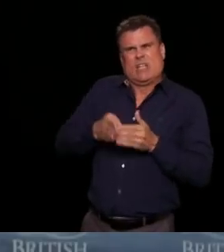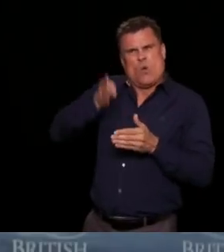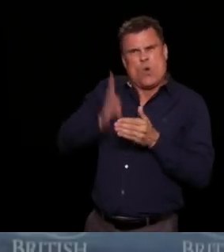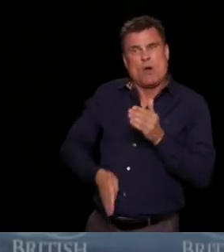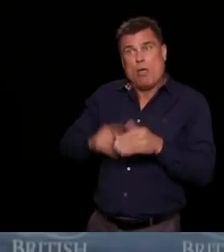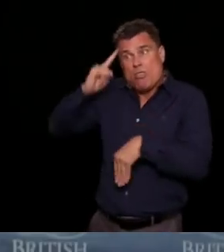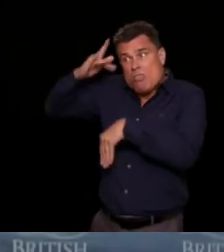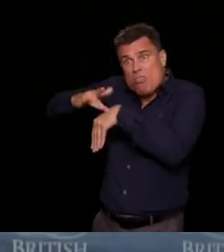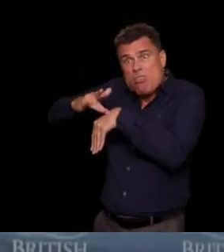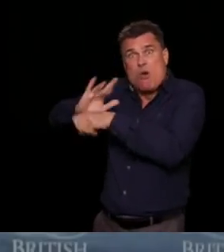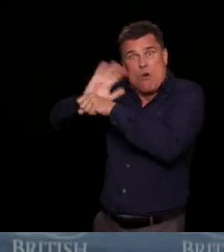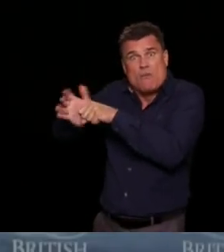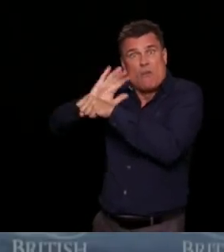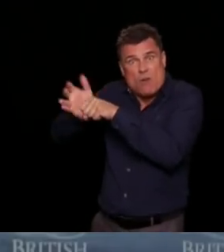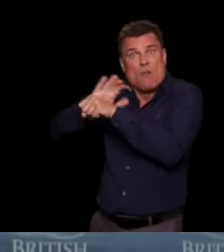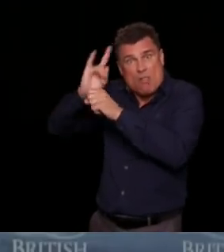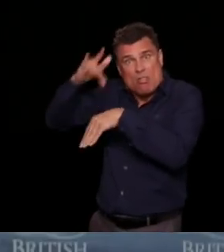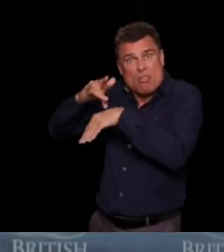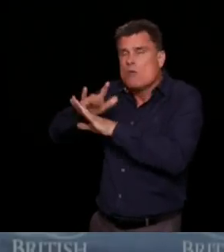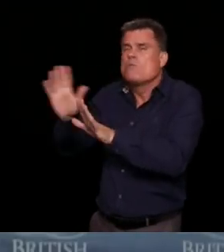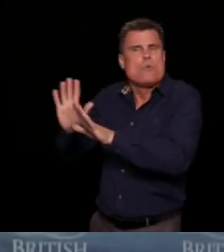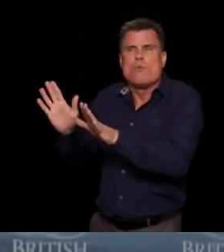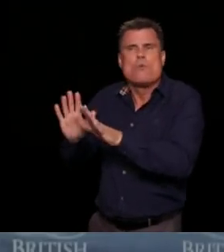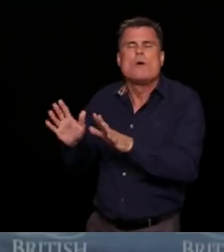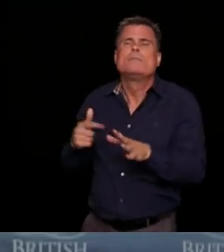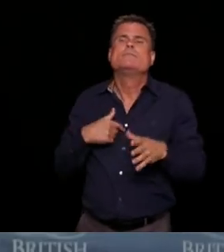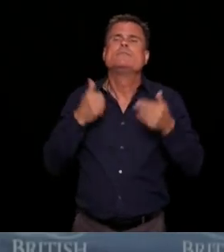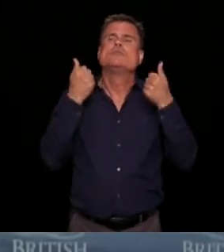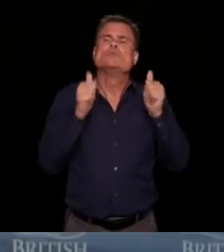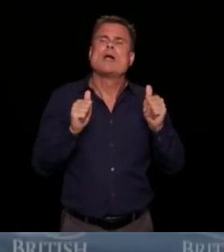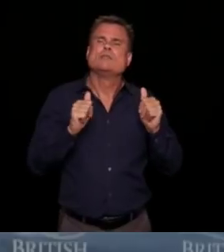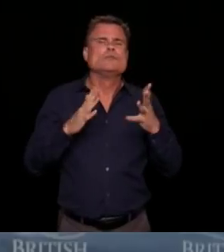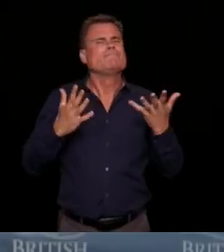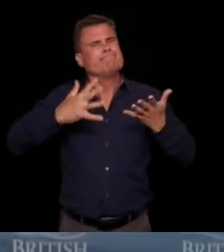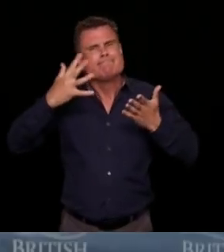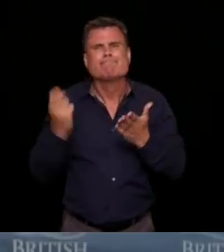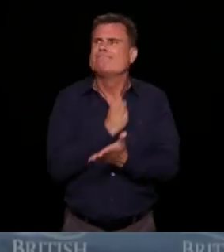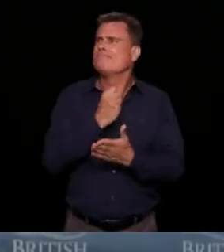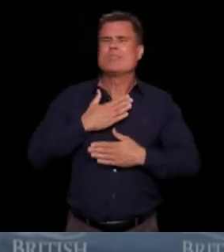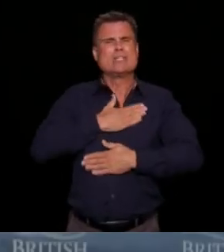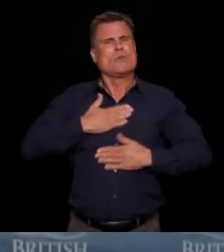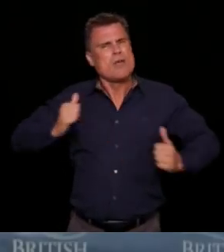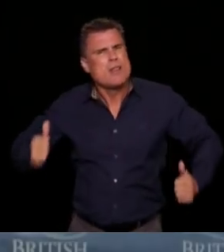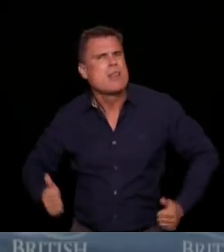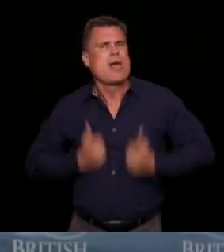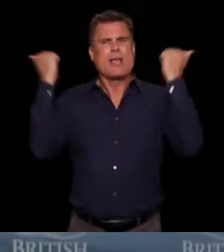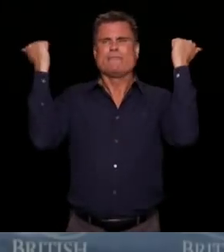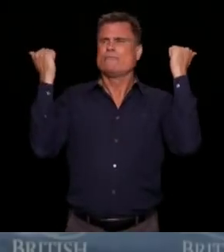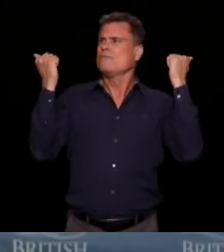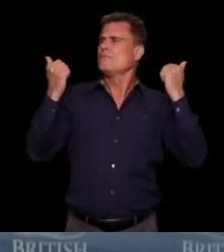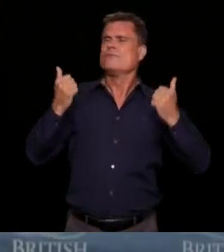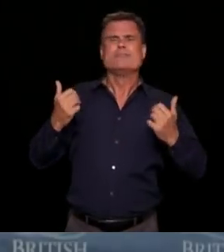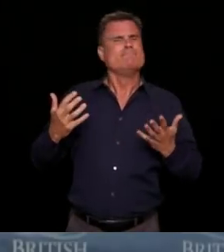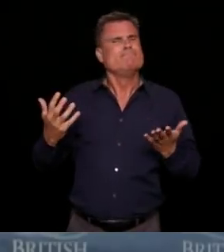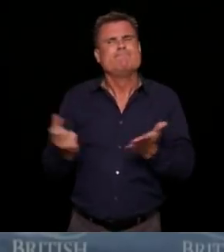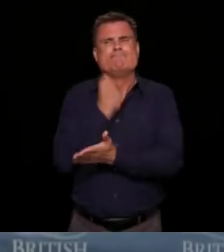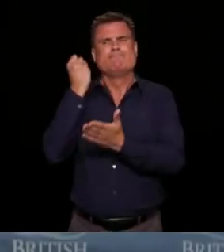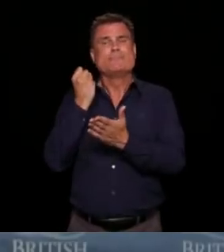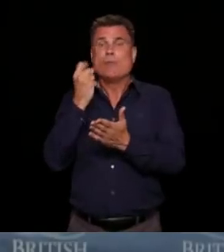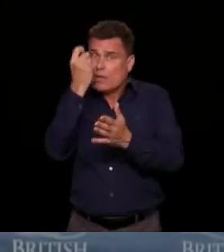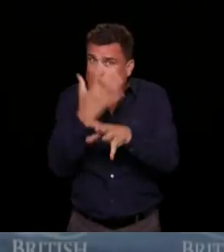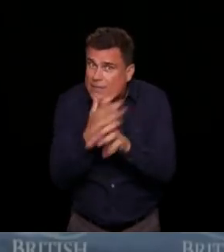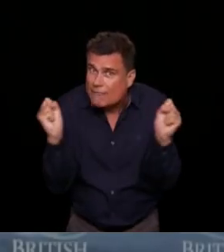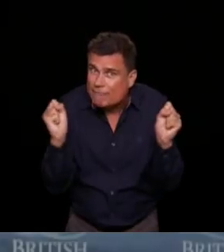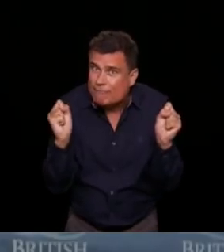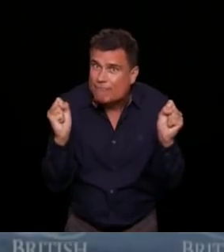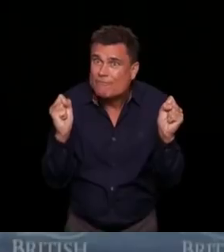safely living our lives despite it. The activities we do, the outings we can take, and the connections we can safely make that remind us of what we